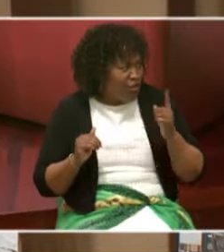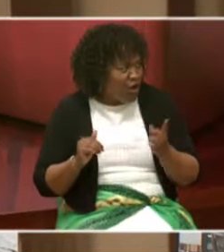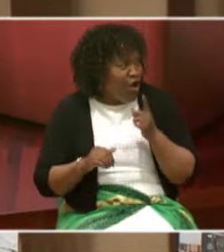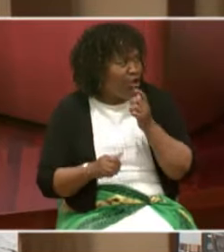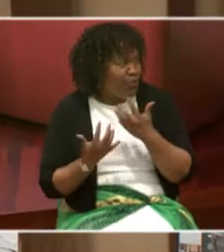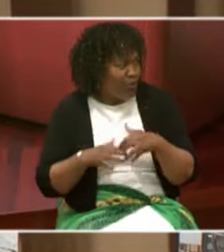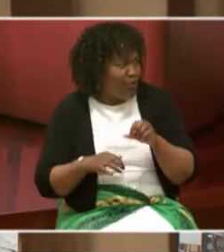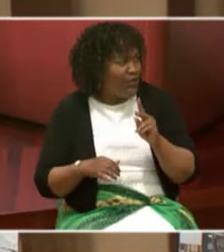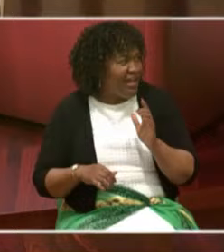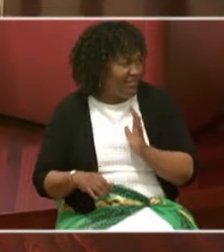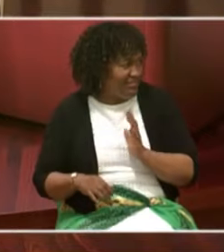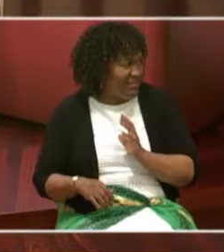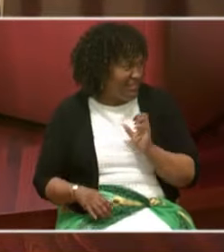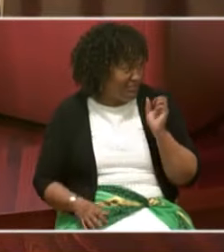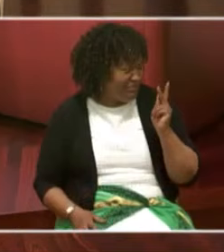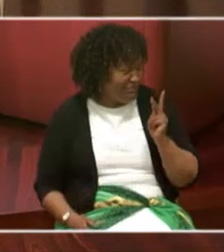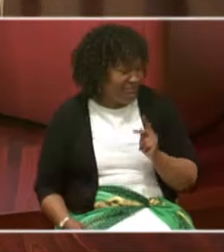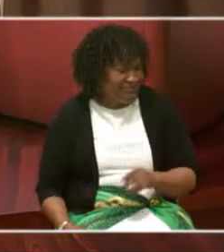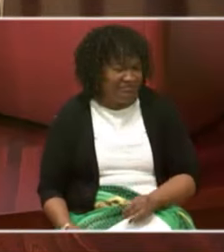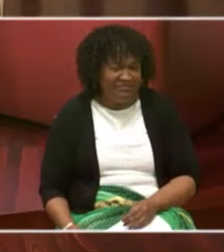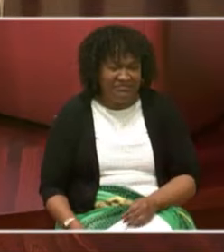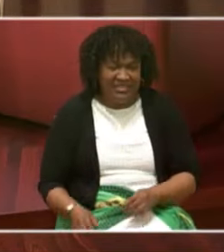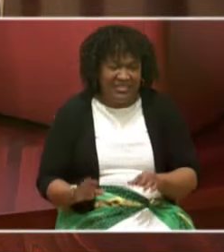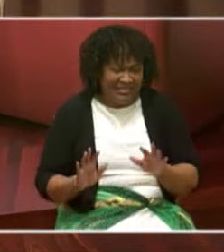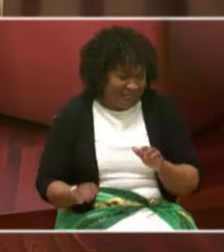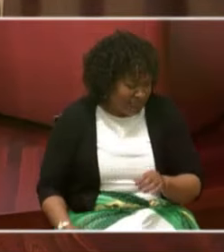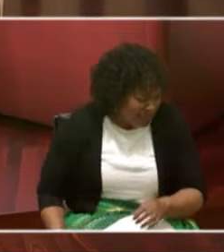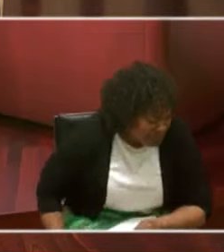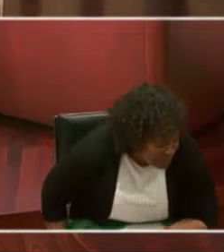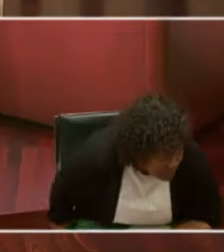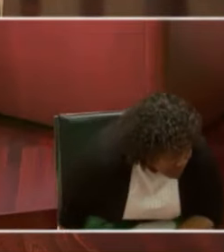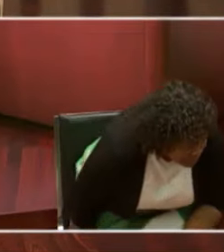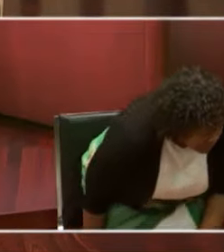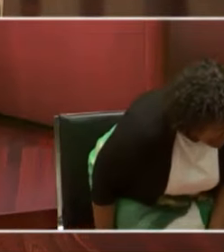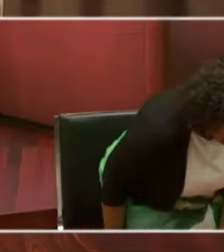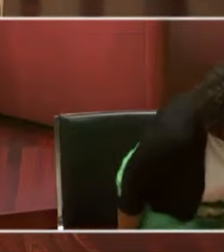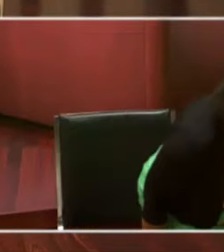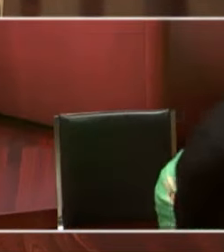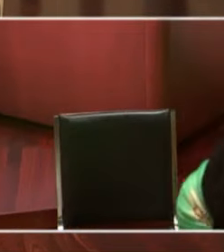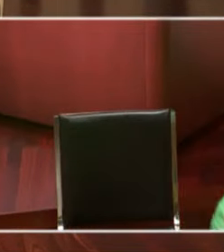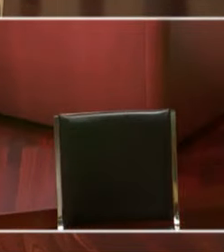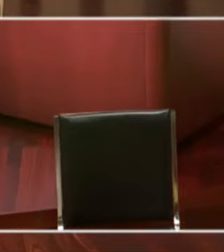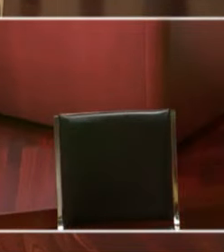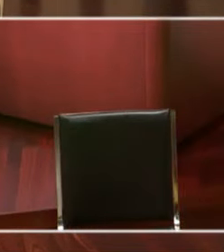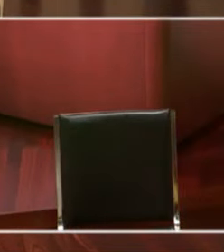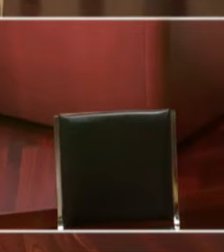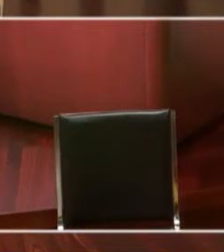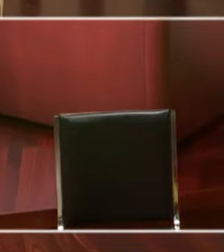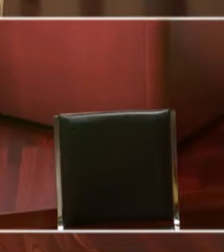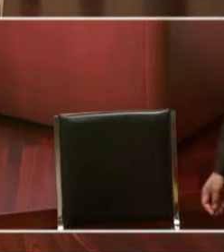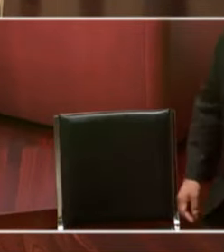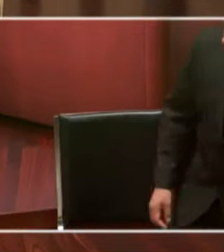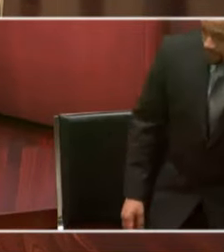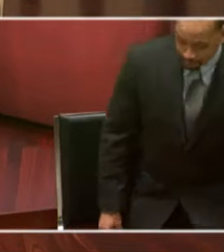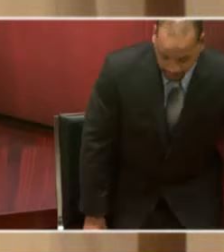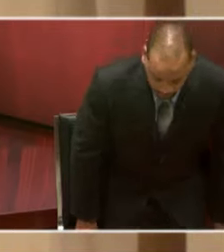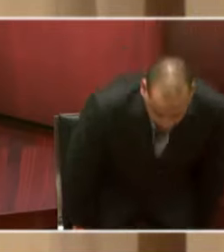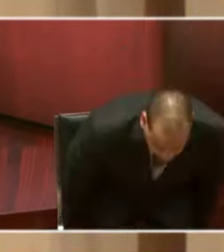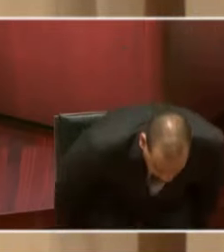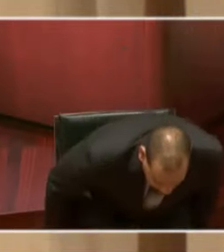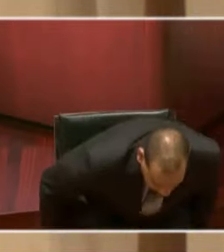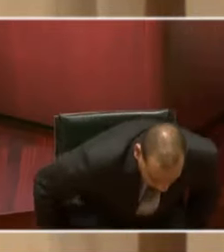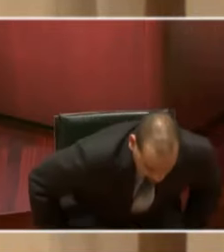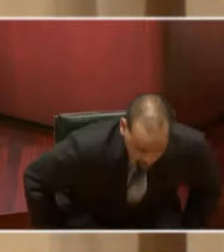And do what we can. The president and those working with him. To create a